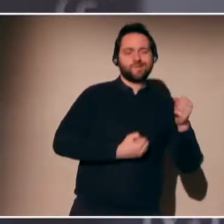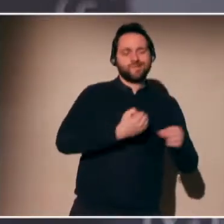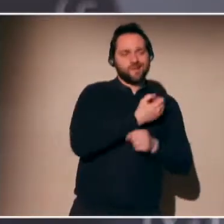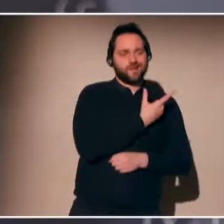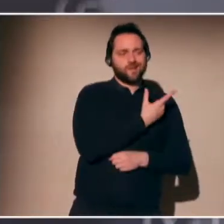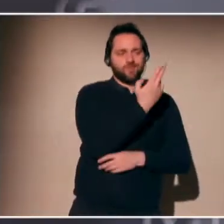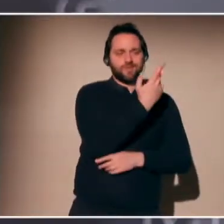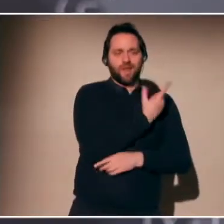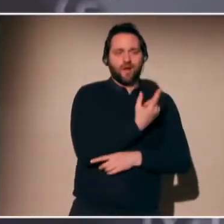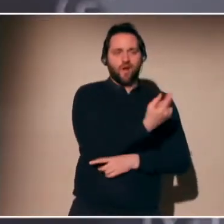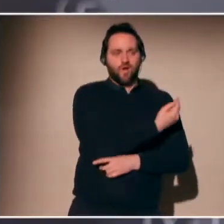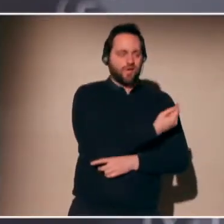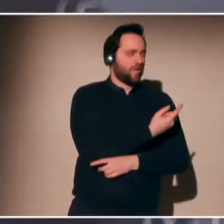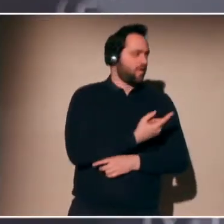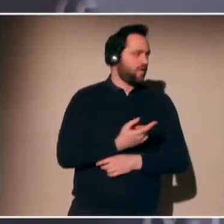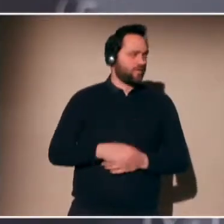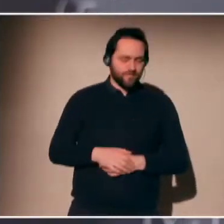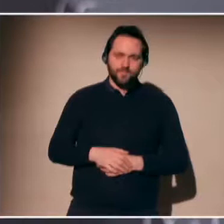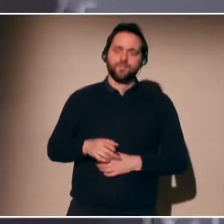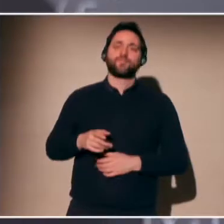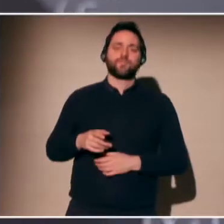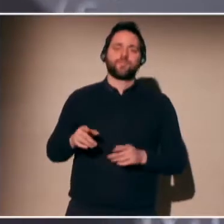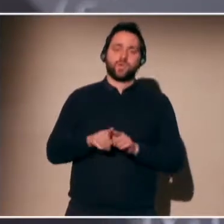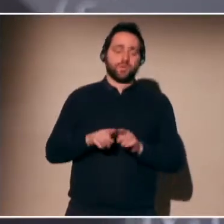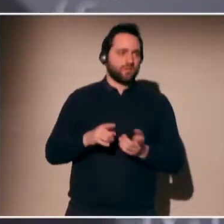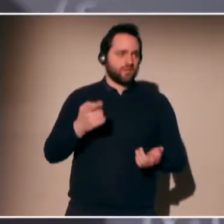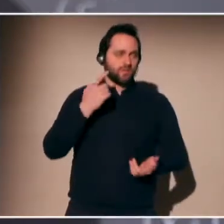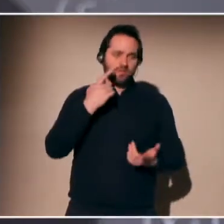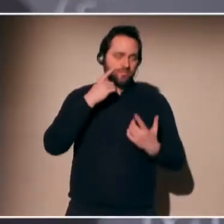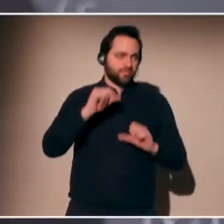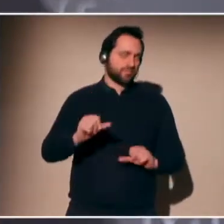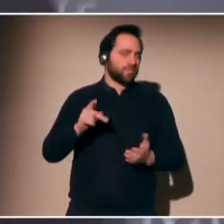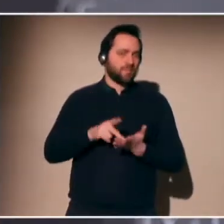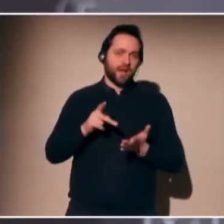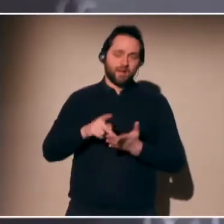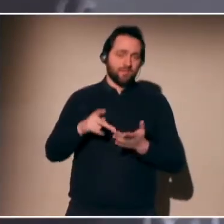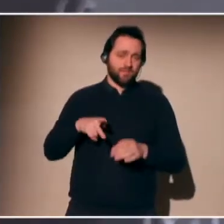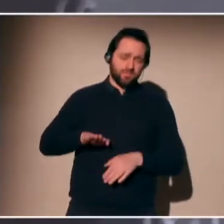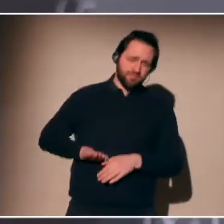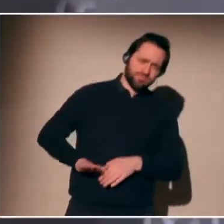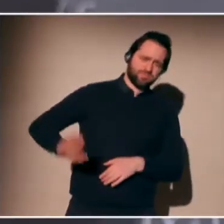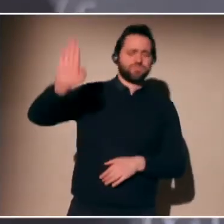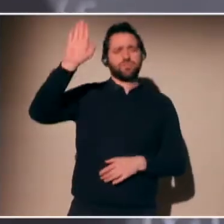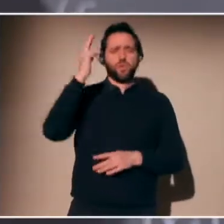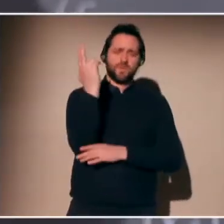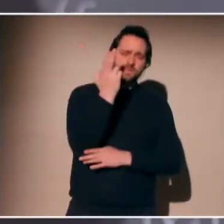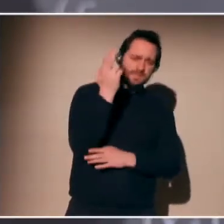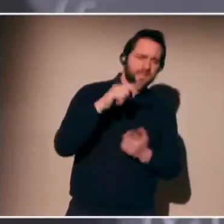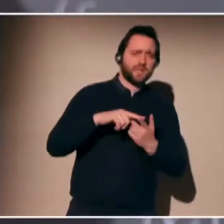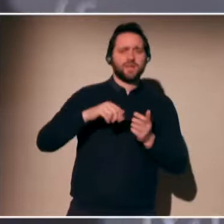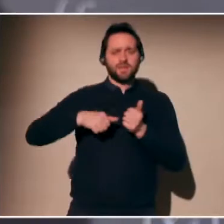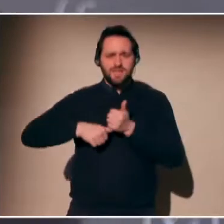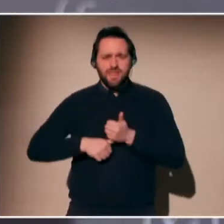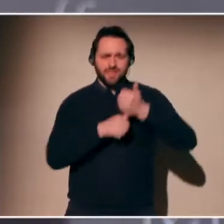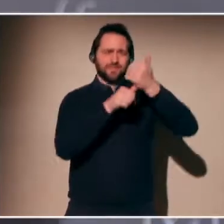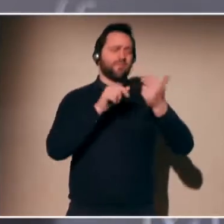in the United States. And so there's also a rise here of the local ecosystem with startups, universities, research